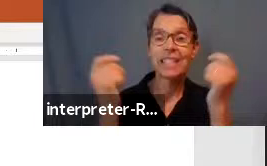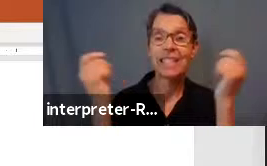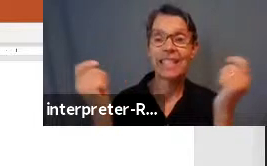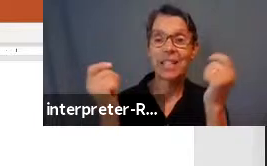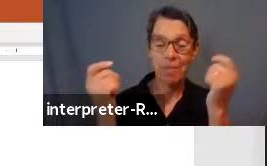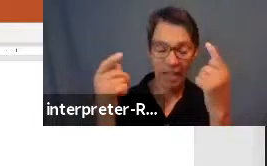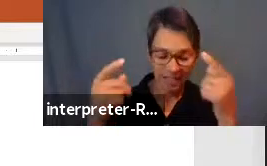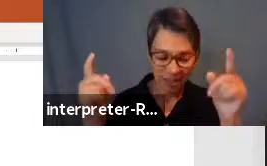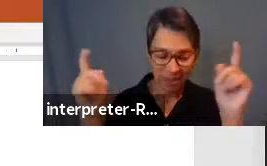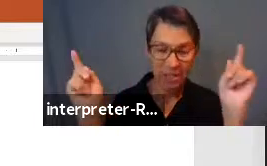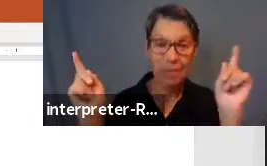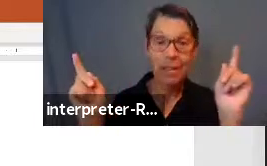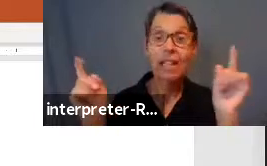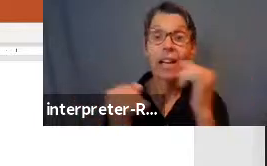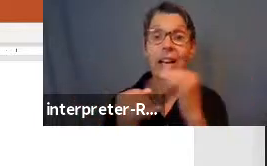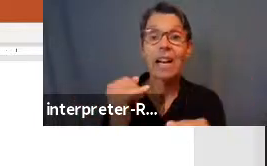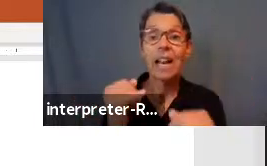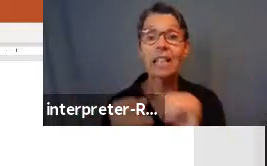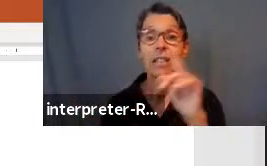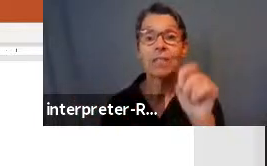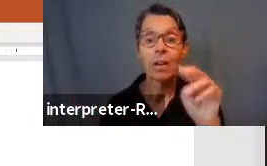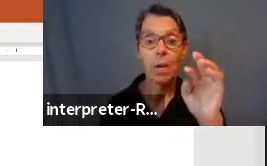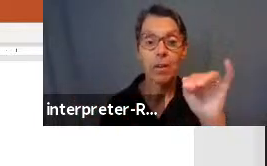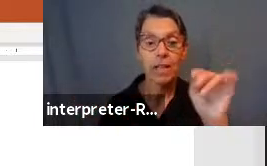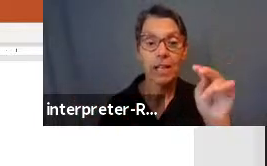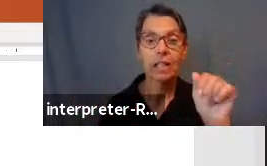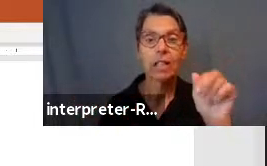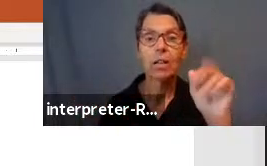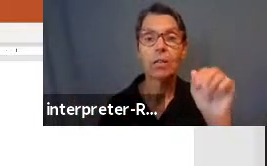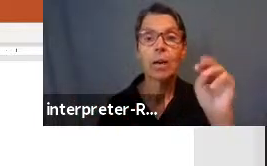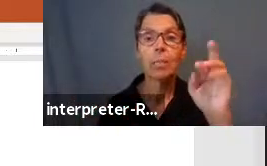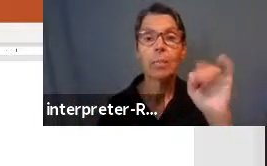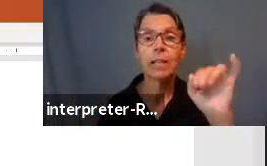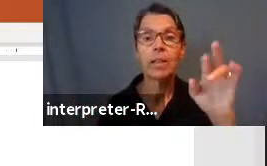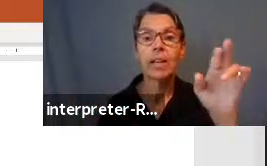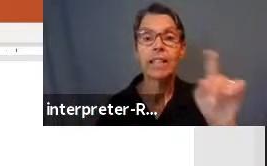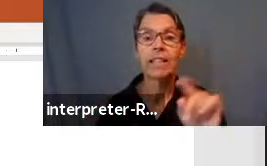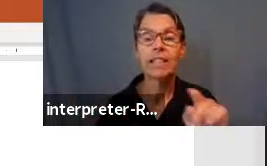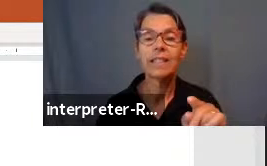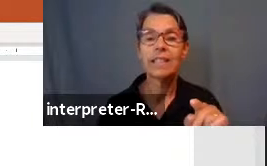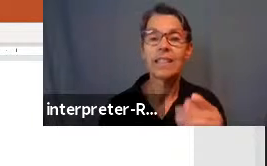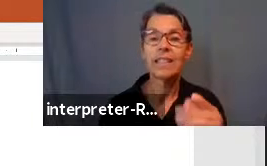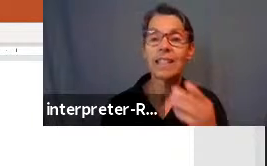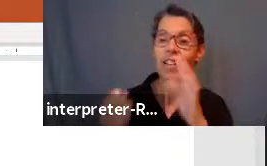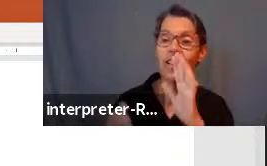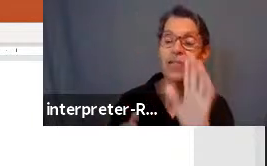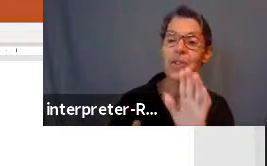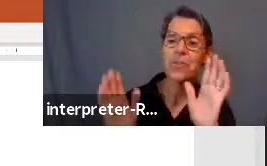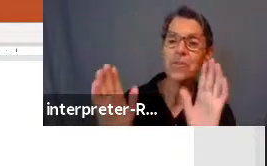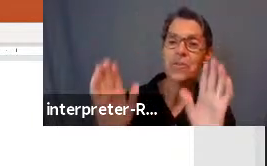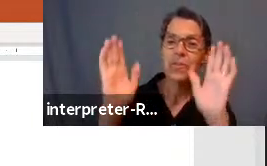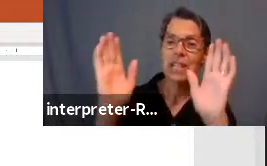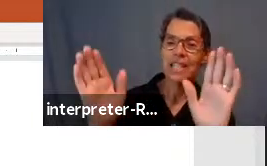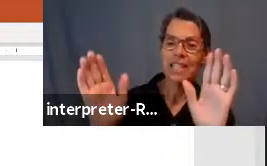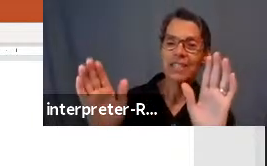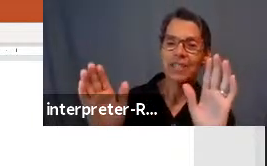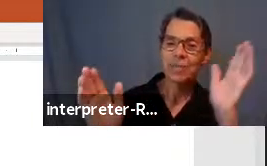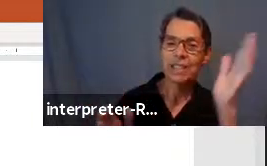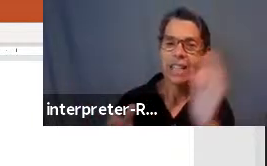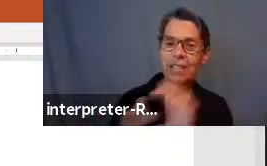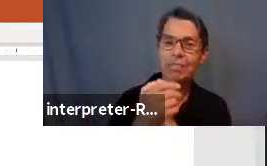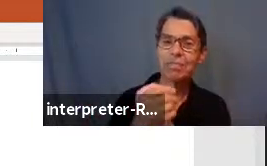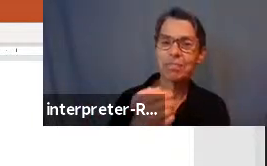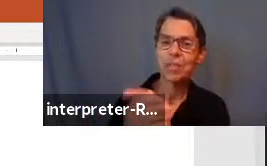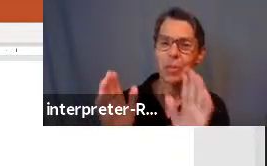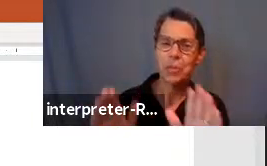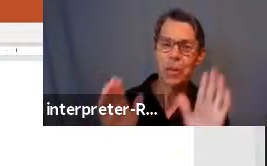Ramirez. Thank you. Thank you both for a wonderful presentation and congratulations on the great work you're doing. I